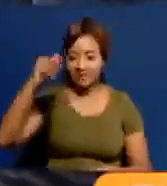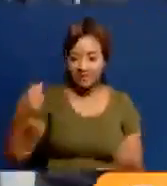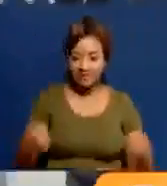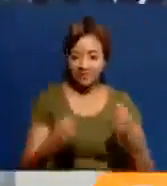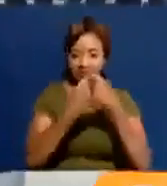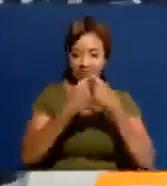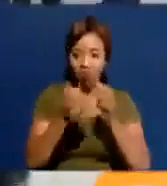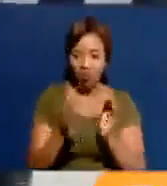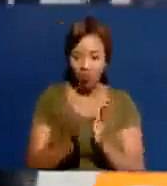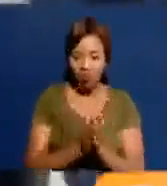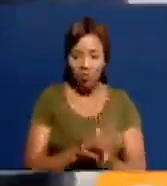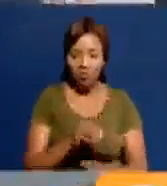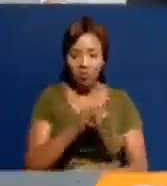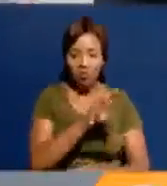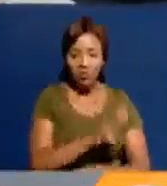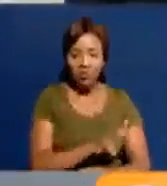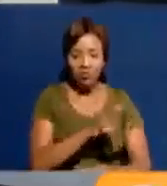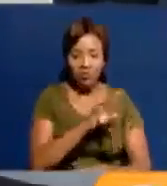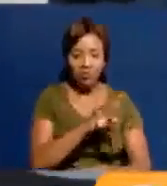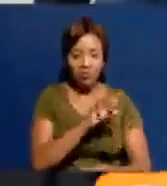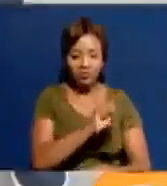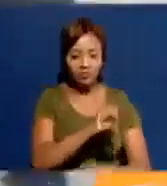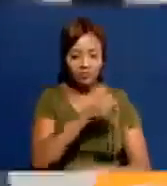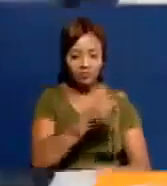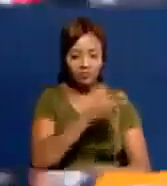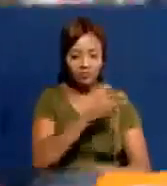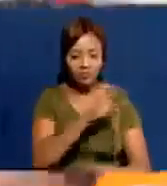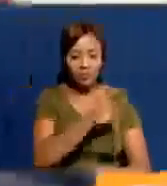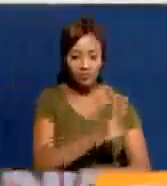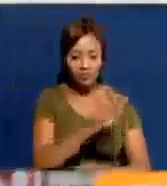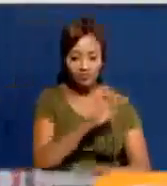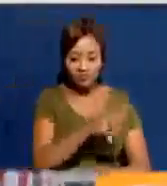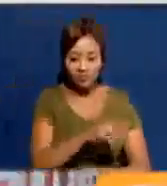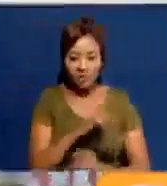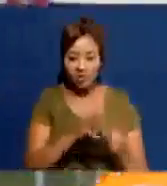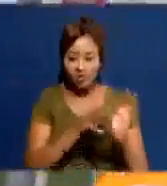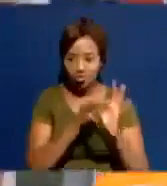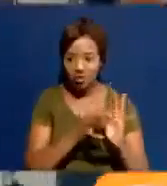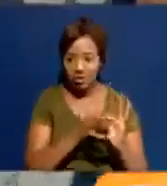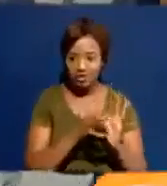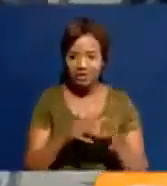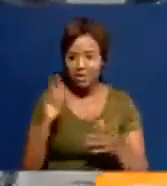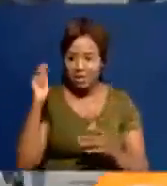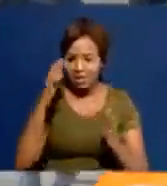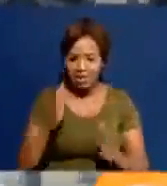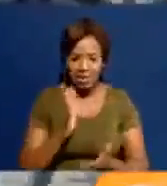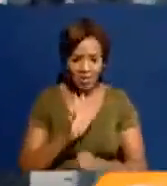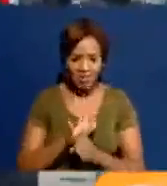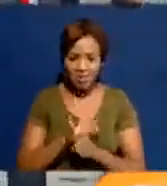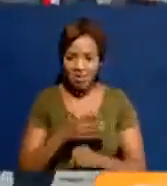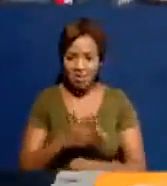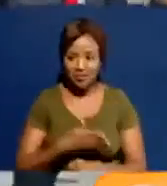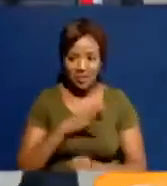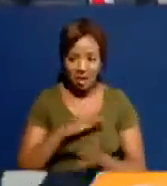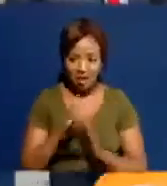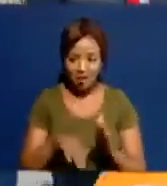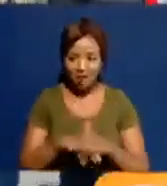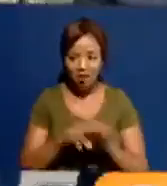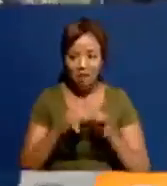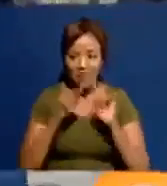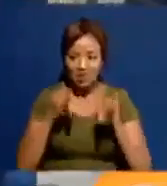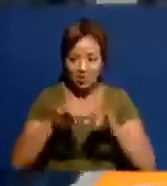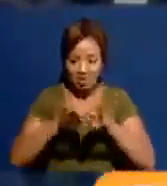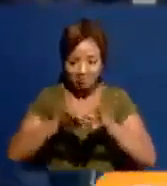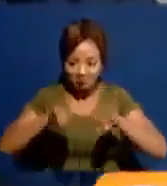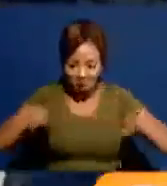Sheffield United in the FA Cup semi-finals. It is a match with a lot of interest for Kenyans who are mad about English football. But our focus here today